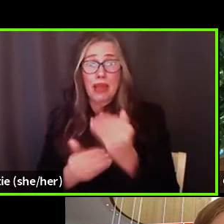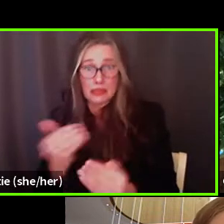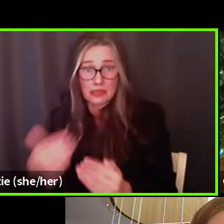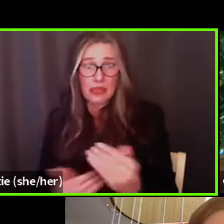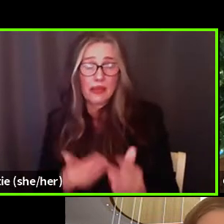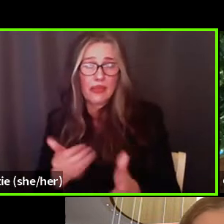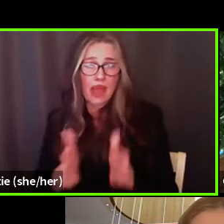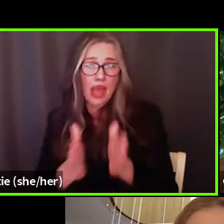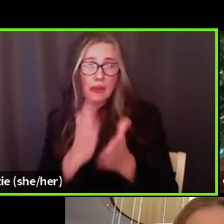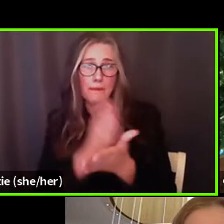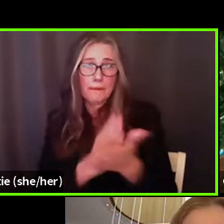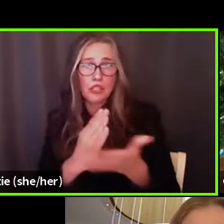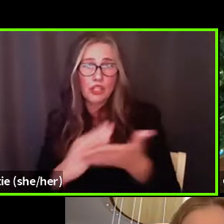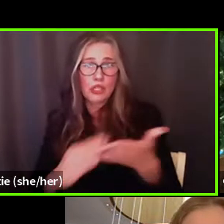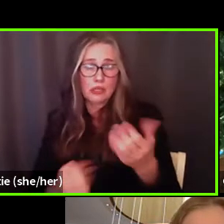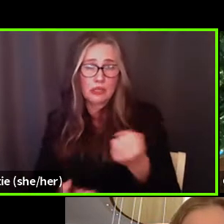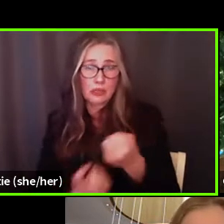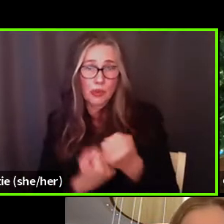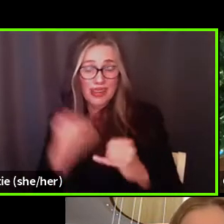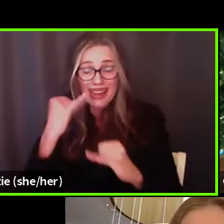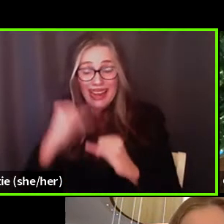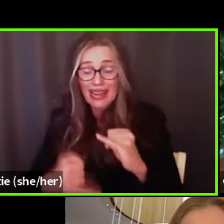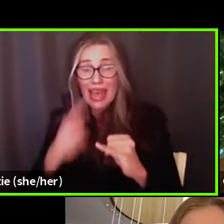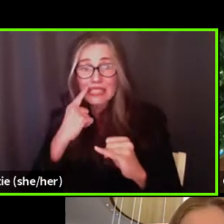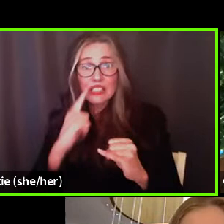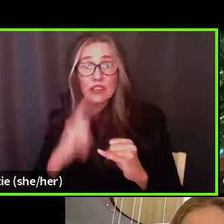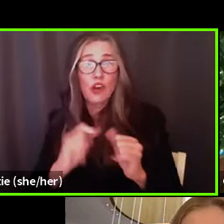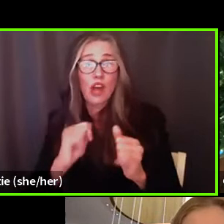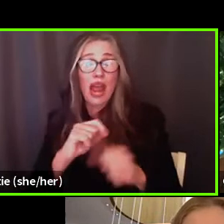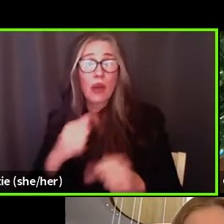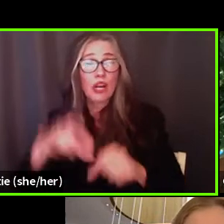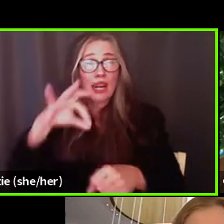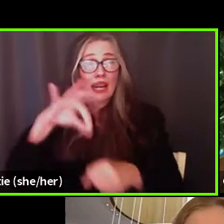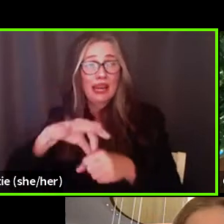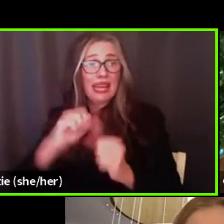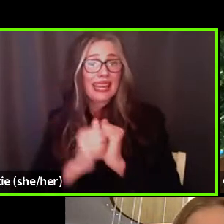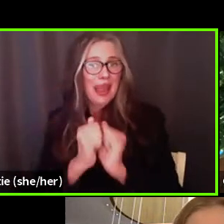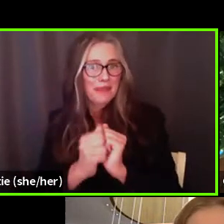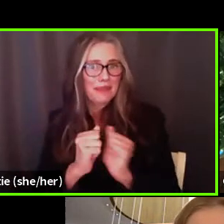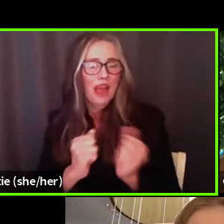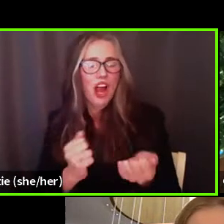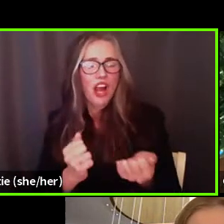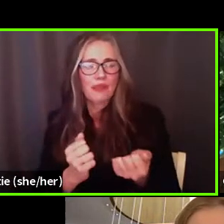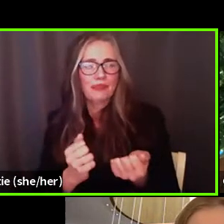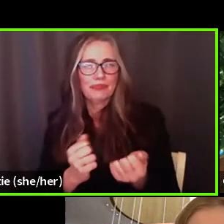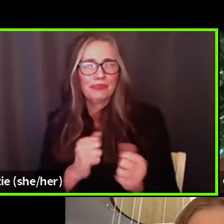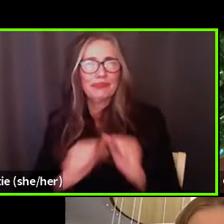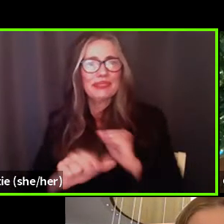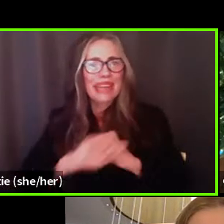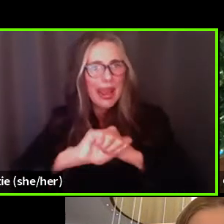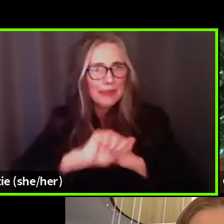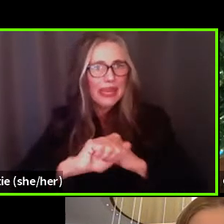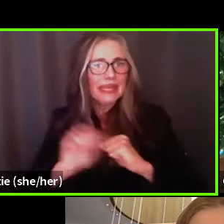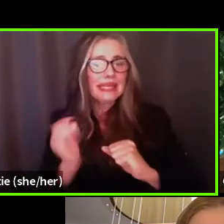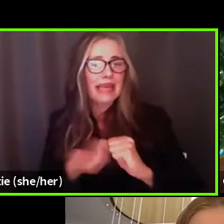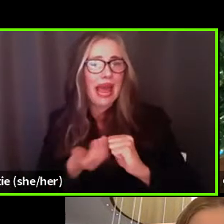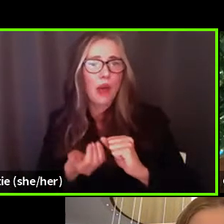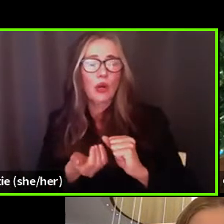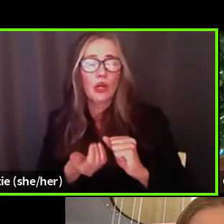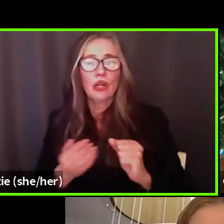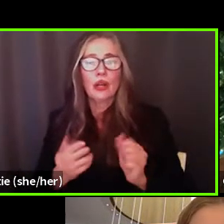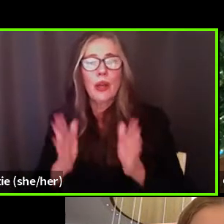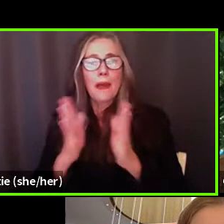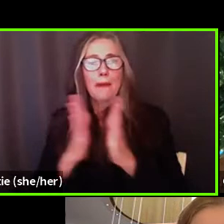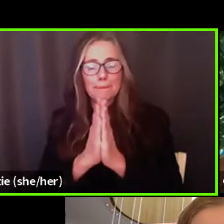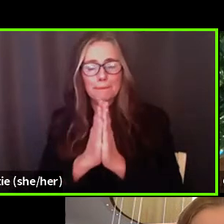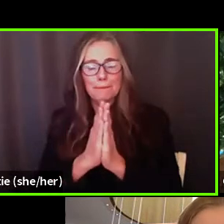been very important to our campaign has been our petition and we're very excited that we have um the last time i checked we